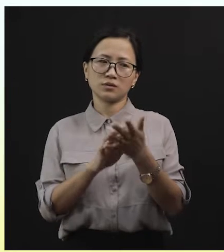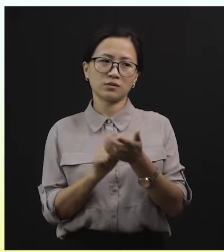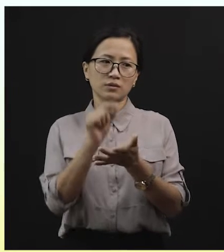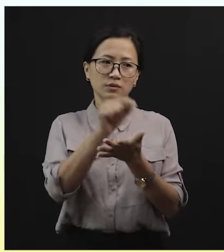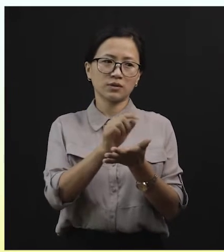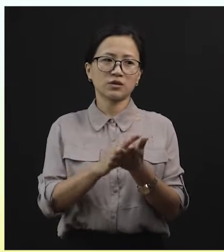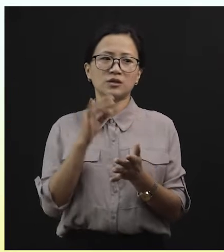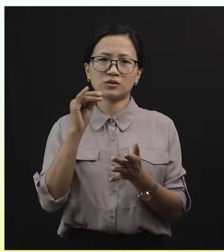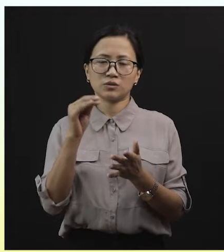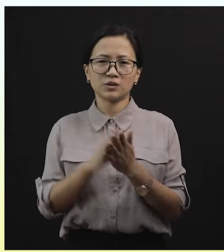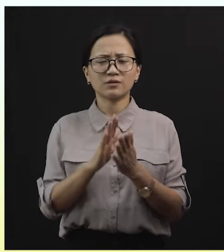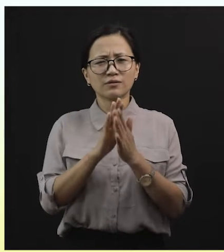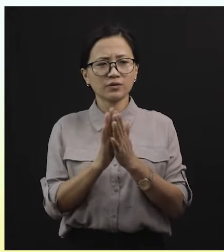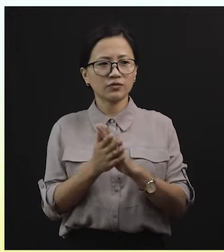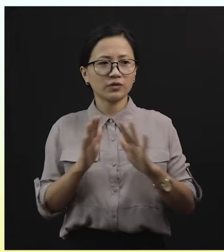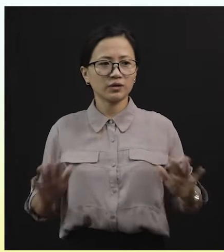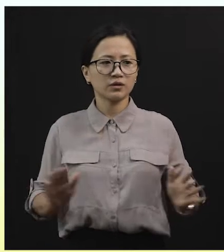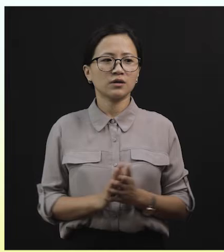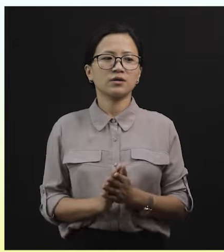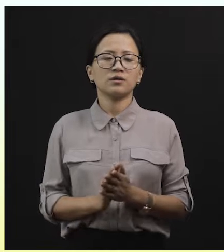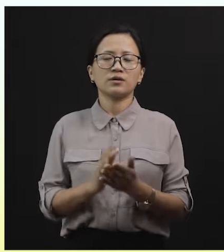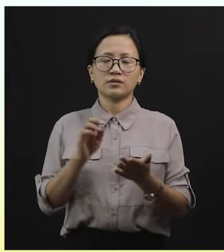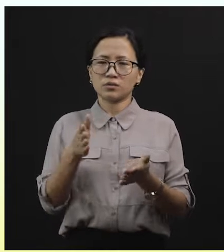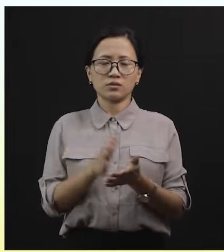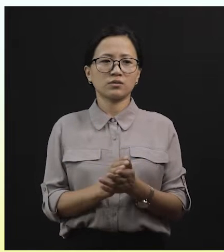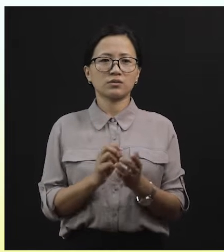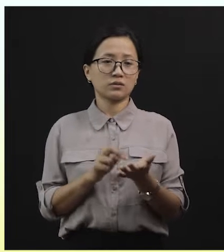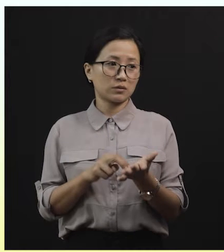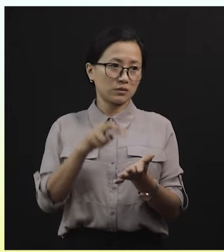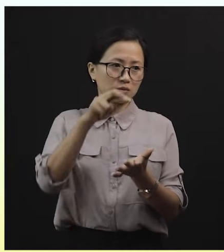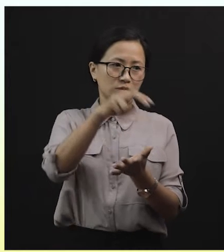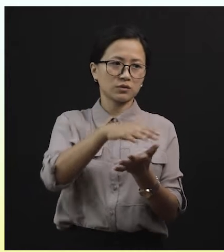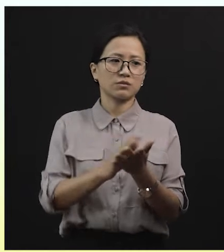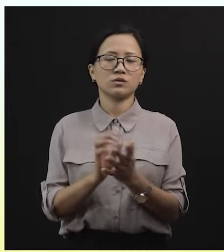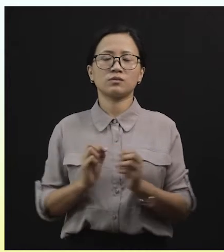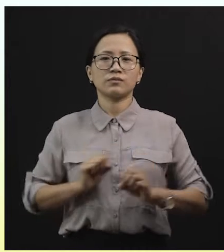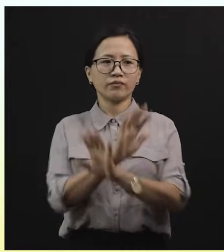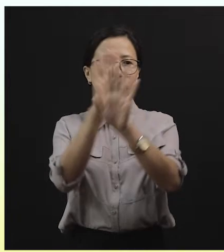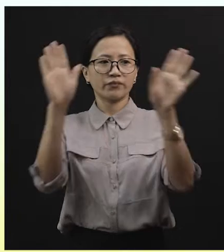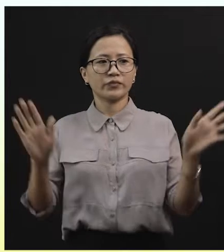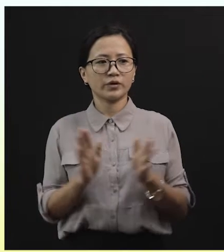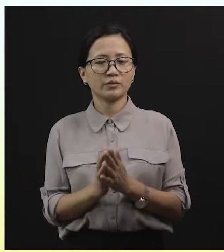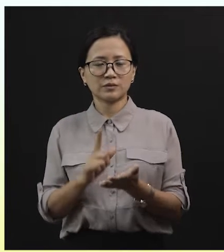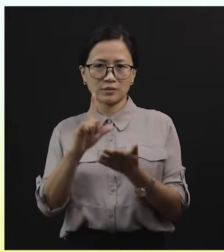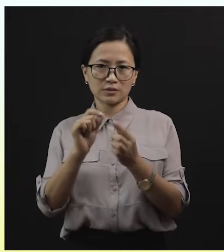gnat, nor beetle fat, nor harmless worms that